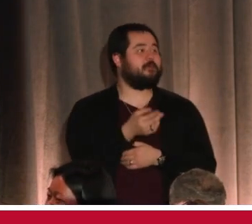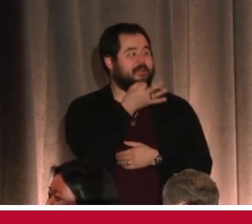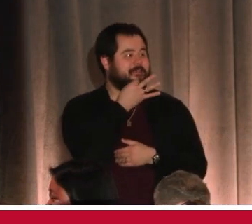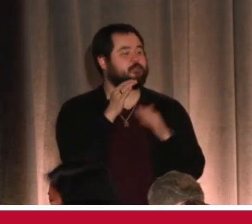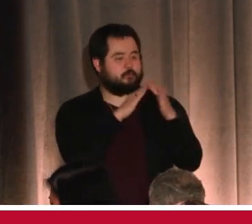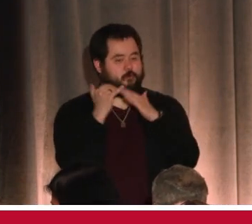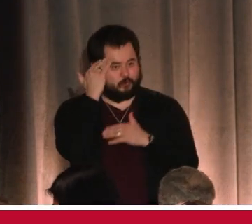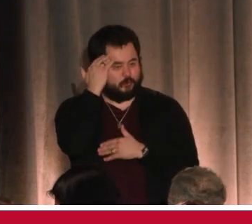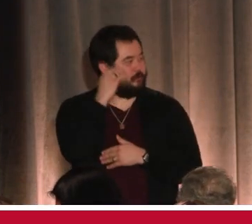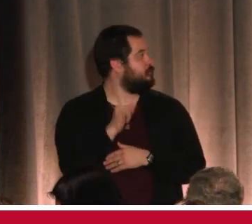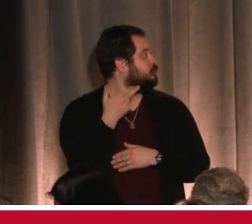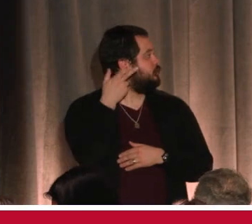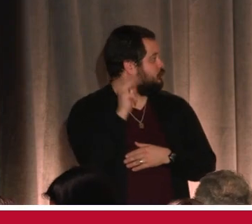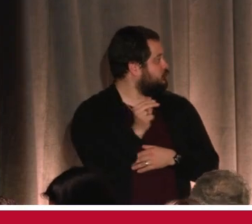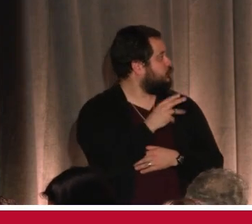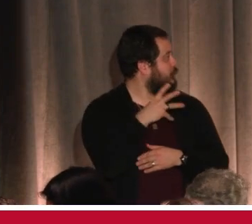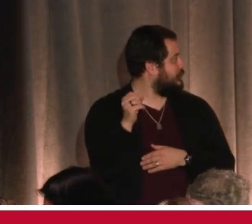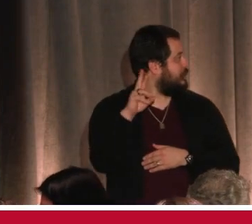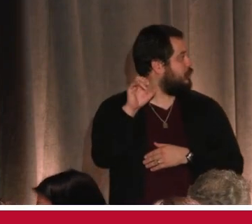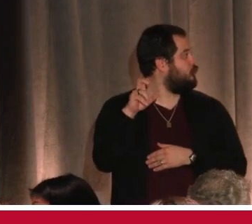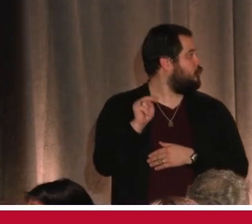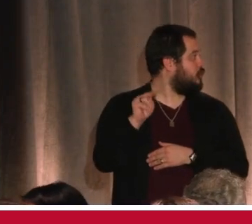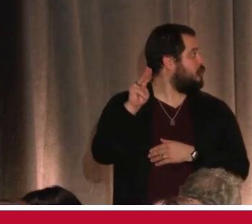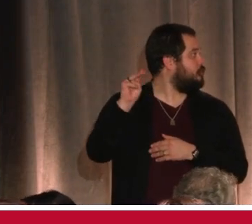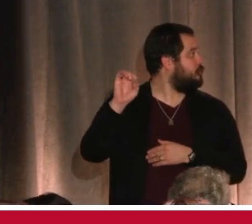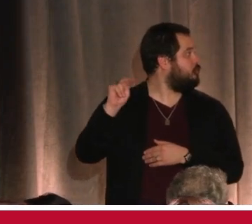Moondog Esser. Yeah.